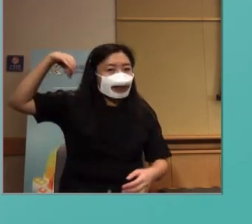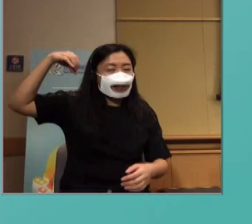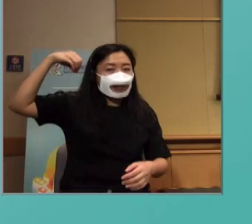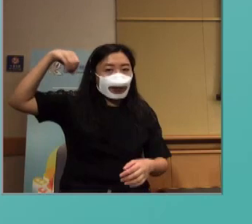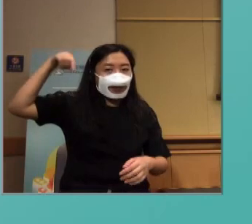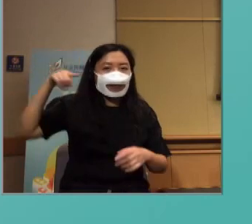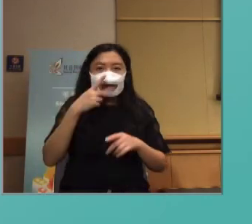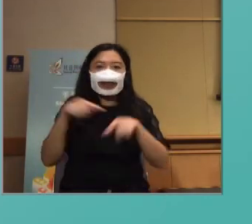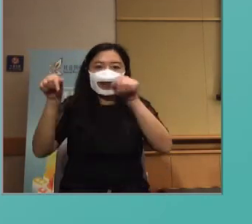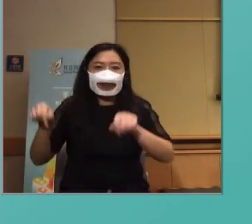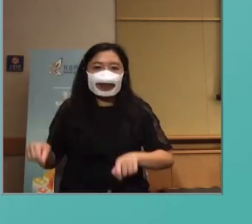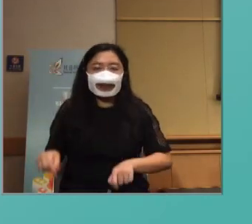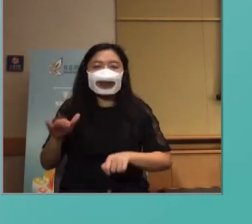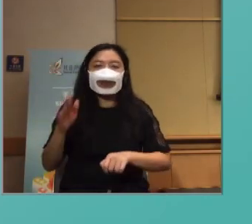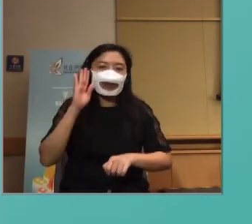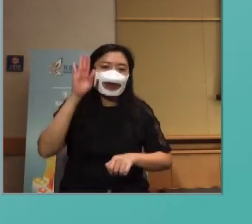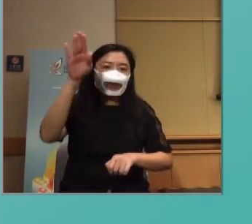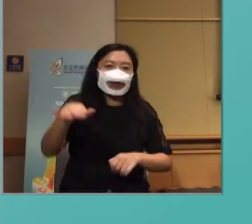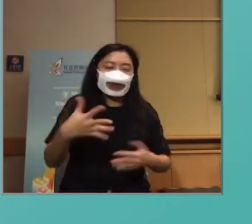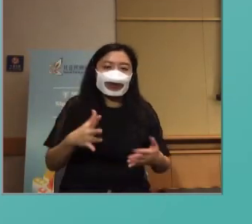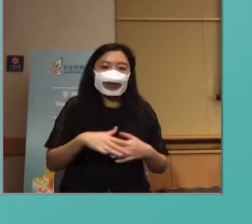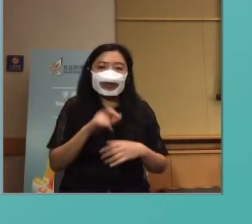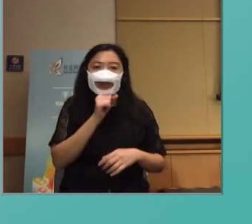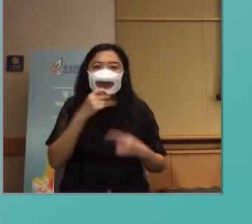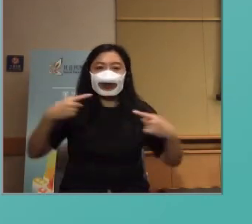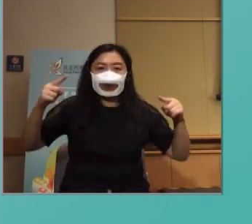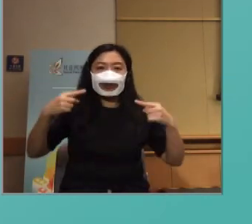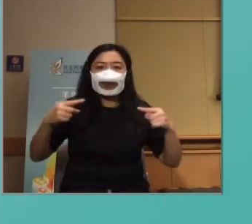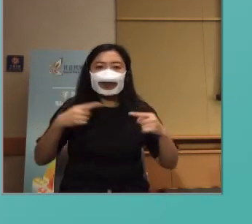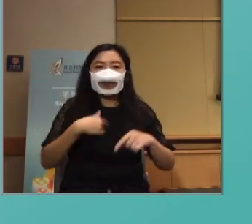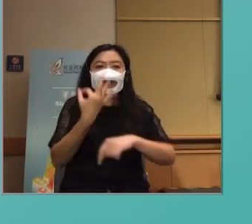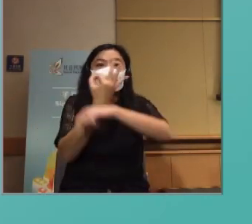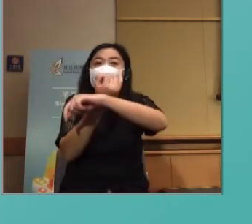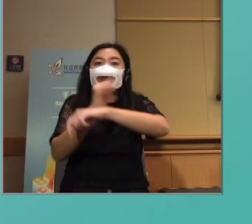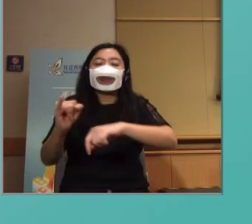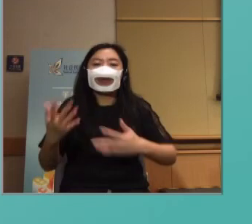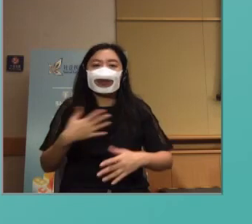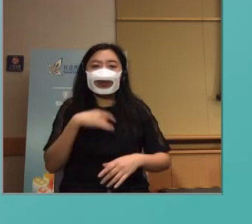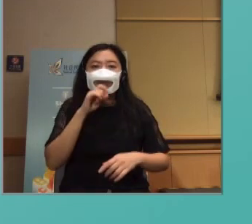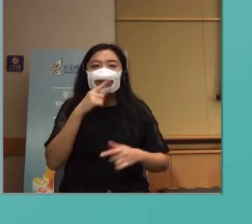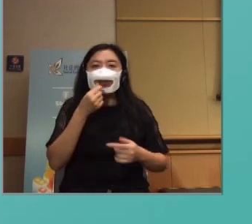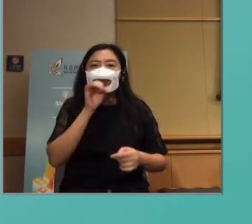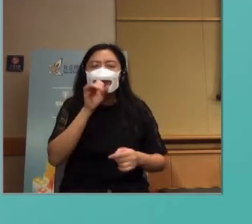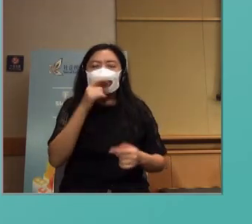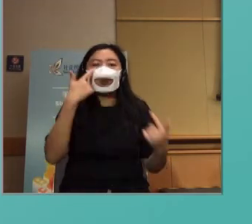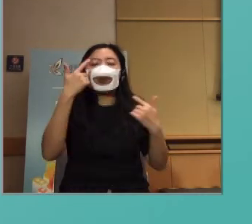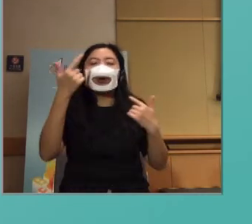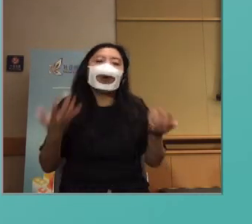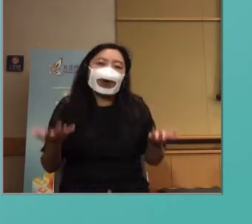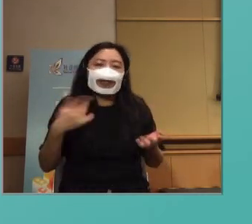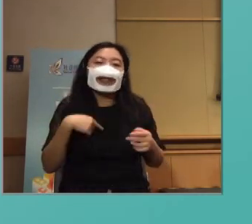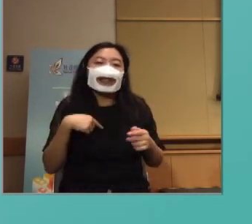be about 30 seconds long. Maybe I'm too far ahead of the curve, but that was the idea. And the third experiment was that in the heat of PFP